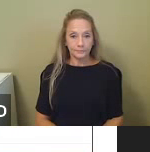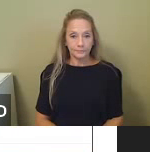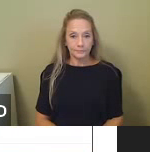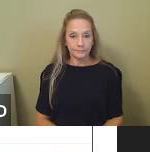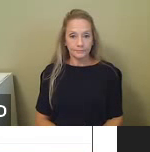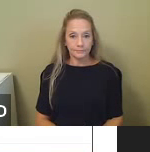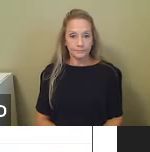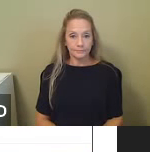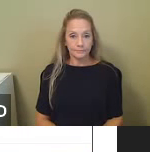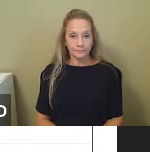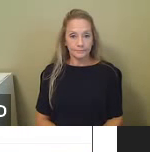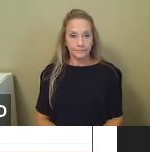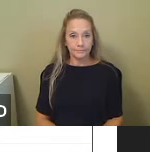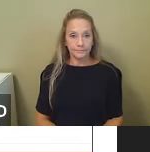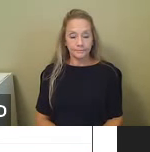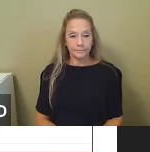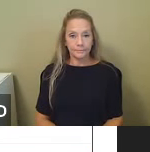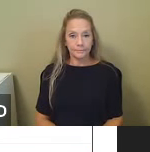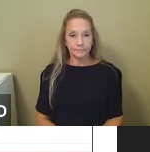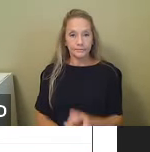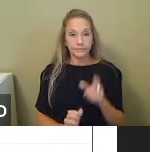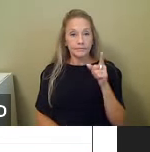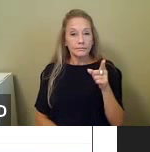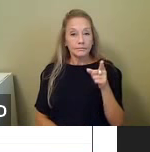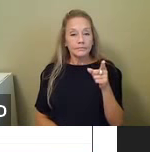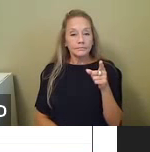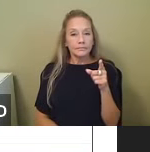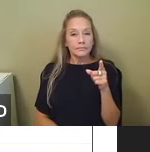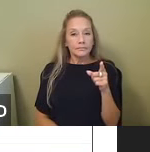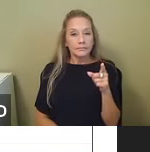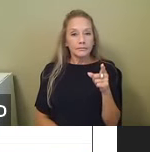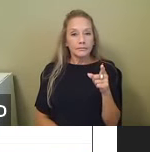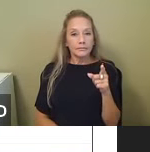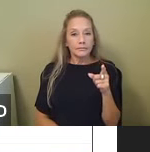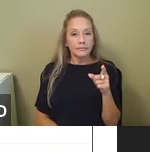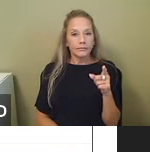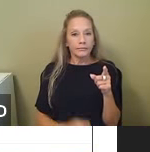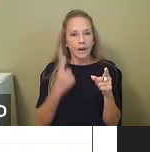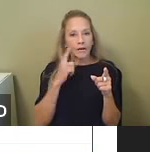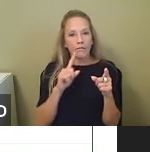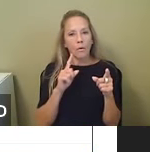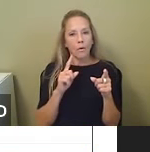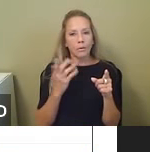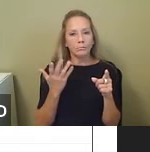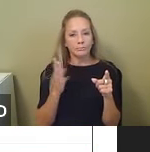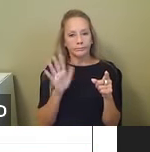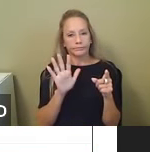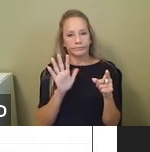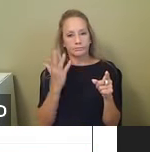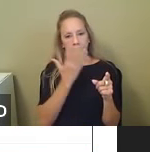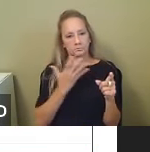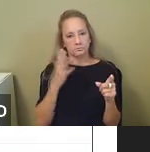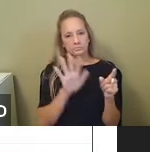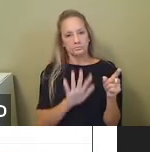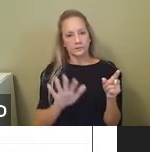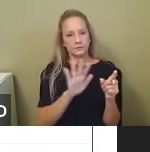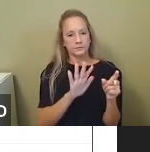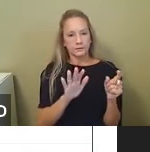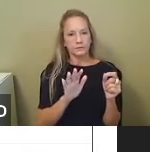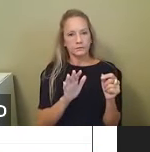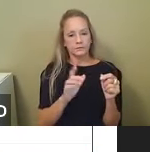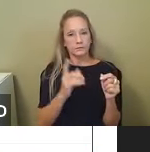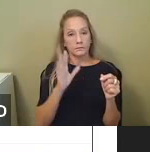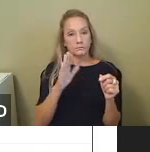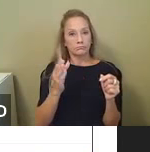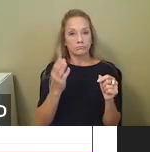so this is just for the appearance of it. We're not going to stop here, but we're over the